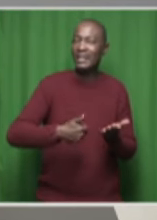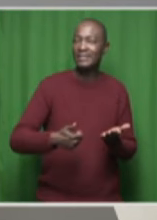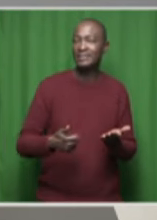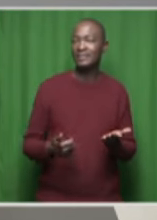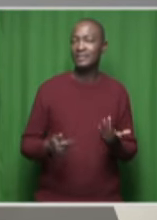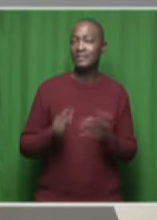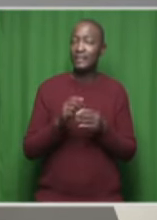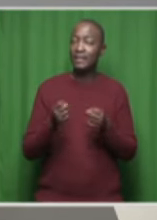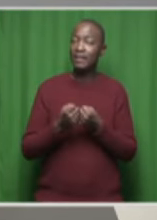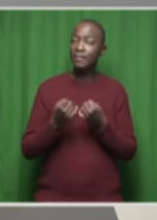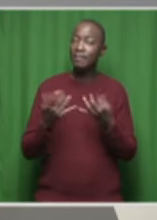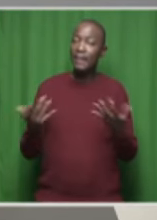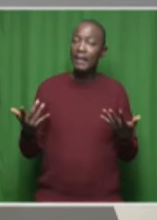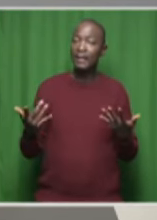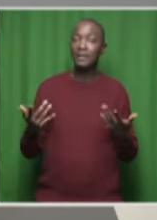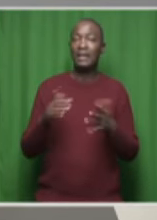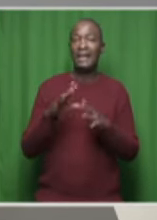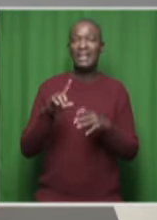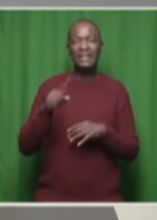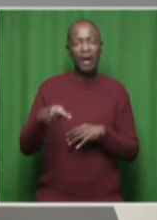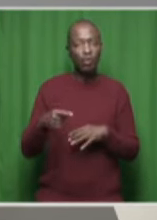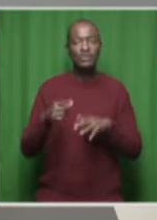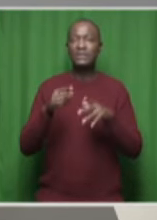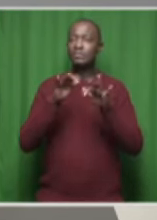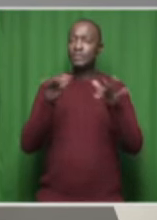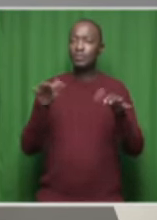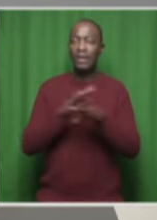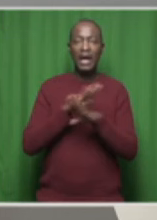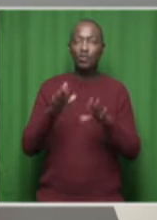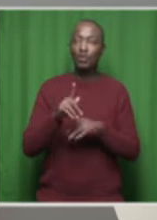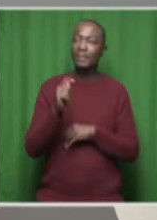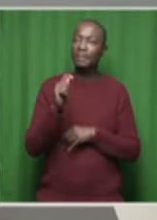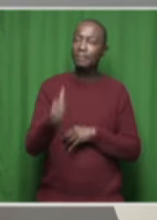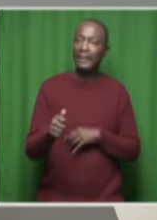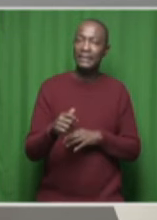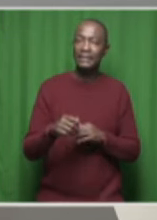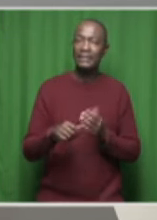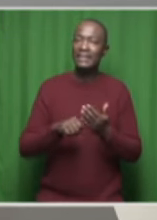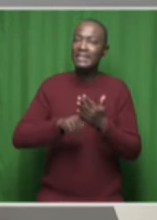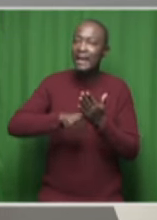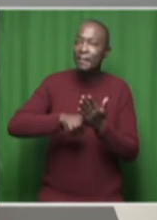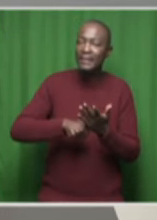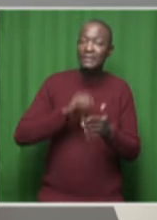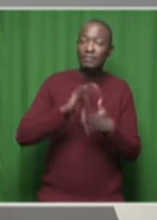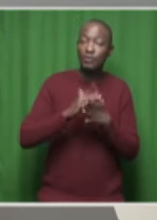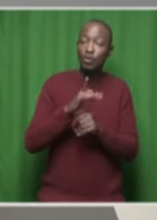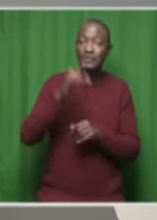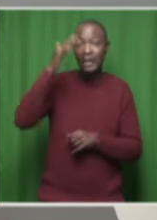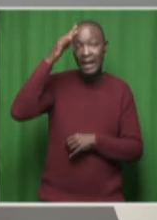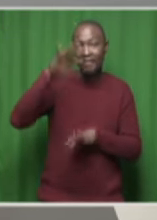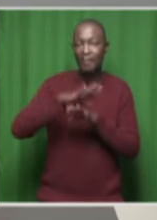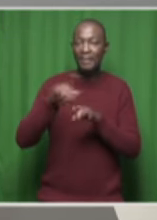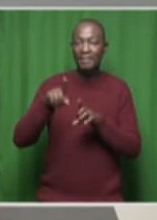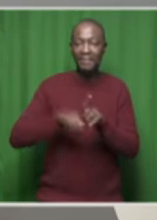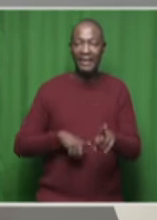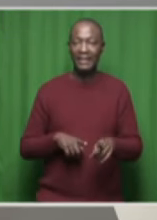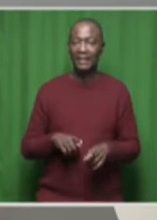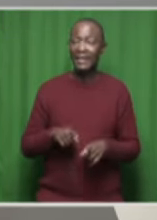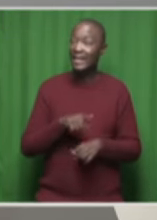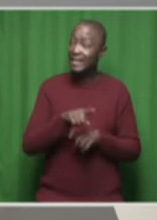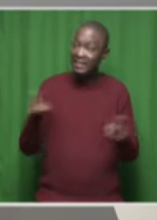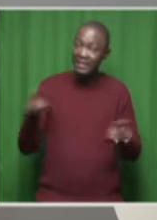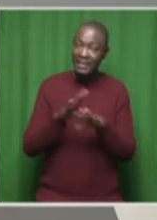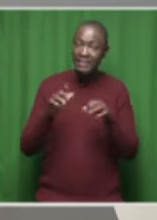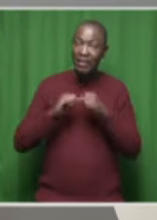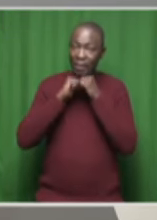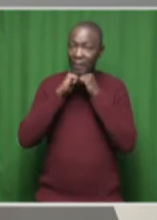so many, hundreds of thousands of people are not being paid their pensions because of government failure. These are our parents. Sure.